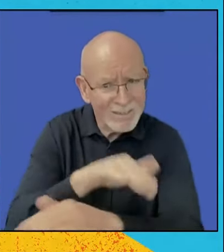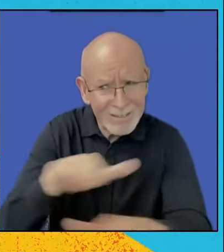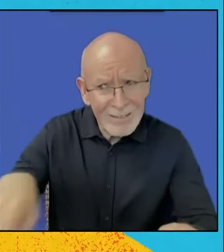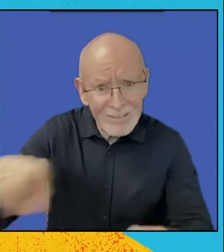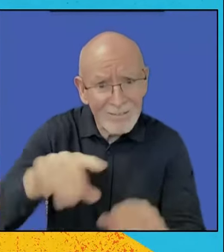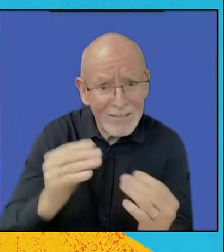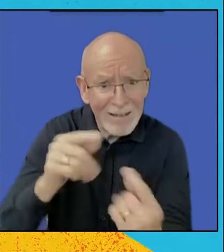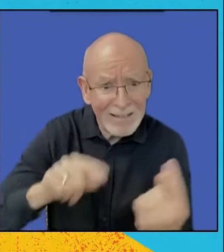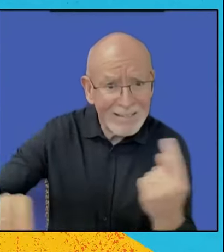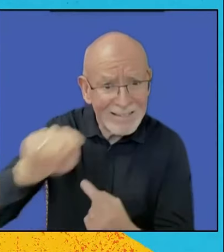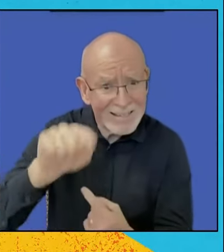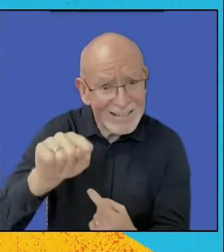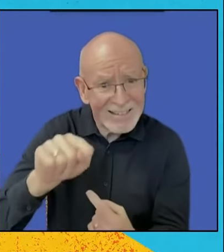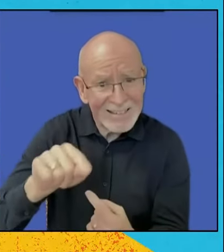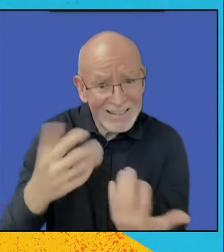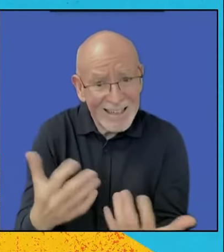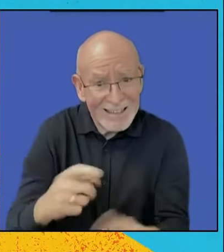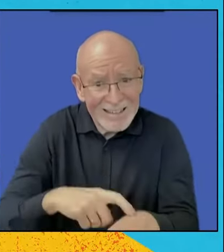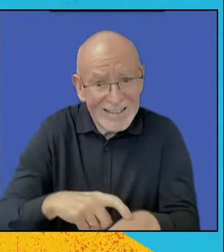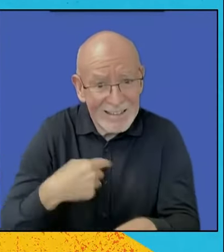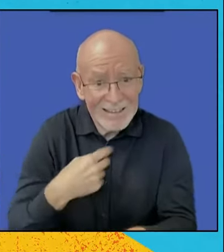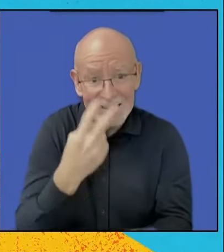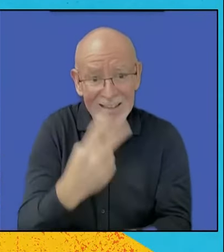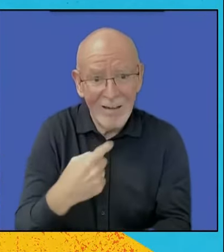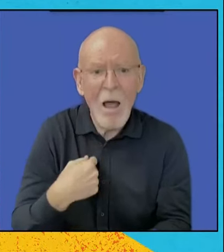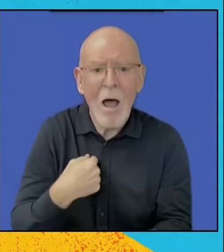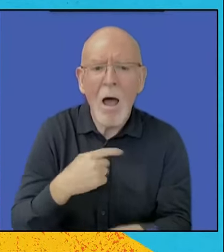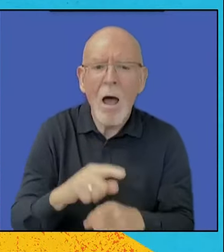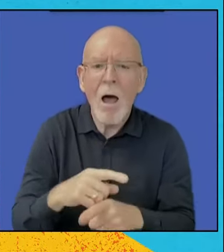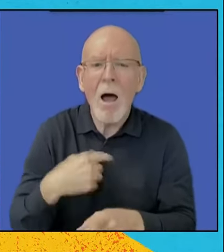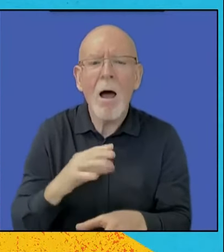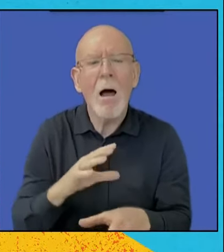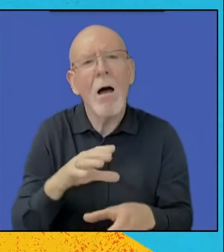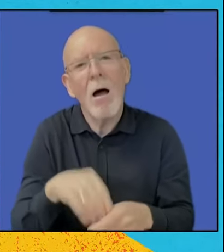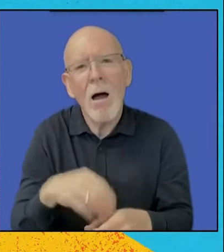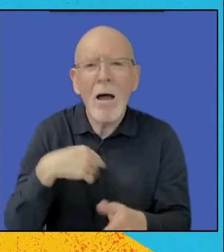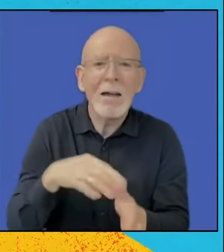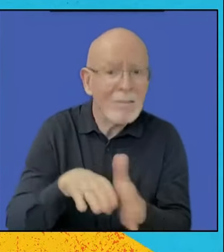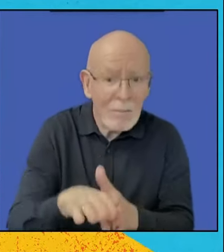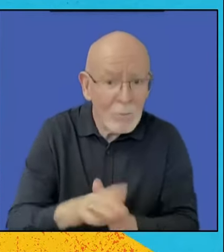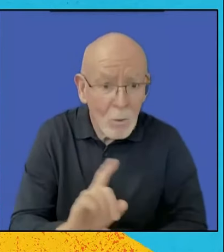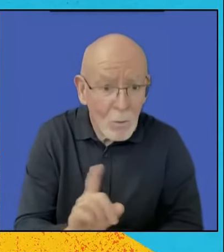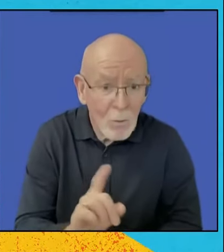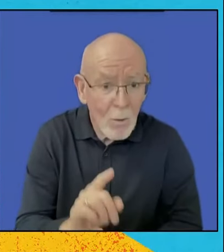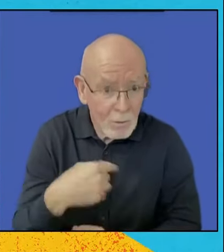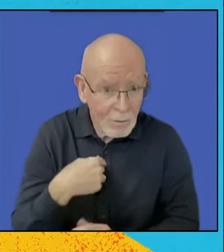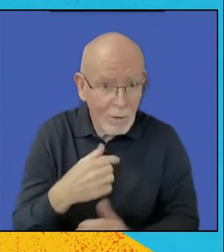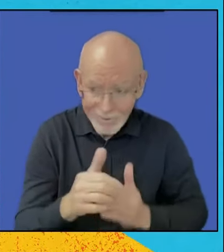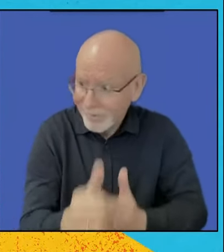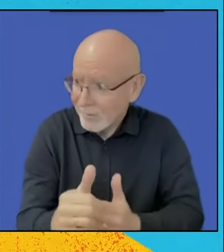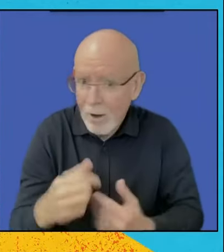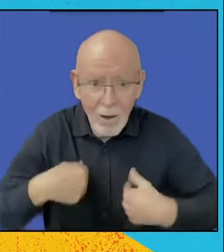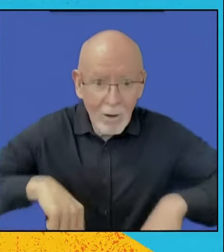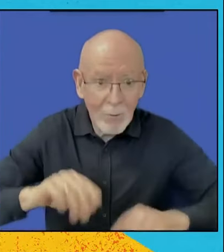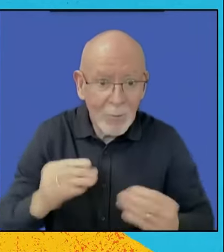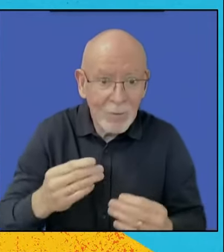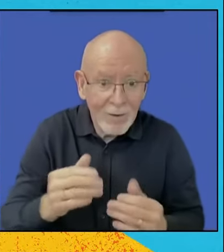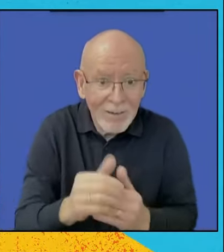or perhaps be pushed out, as young people are able and we have the right to take the keys to drive forward on our